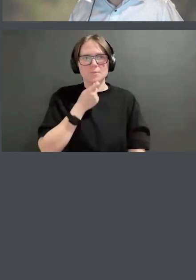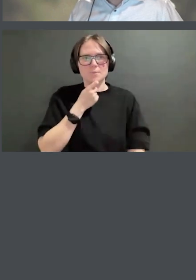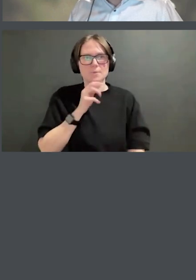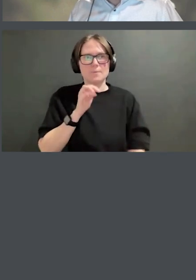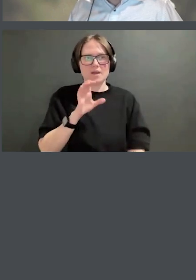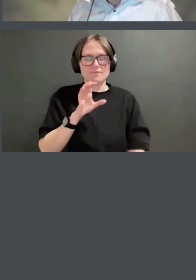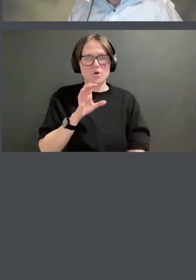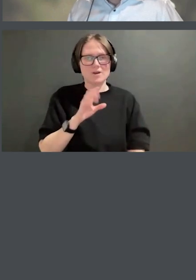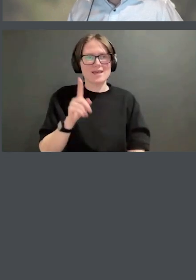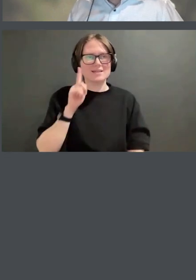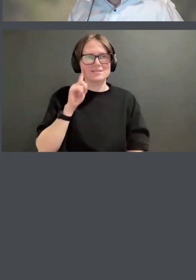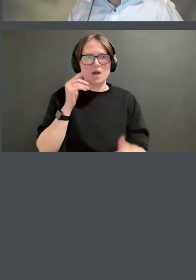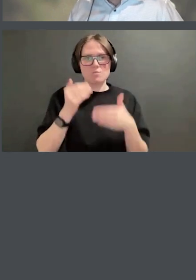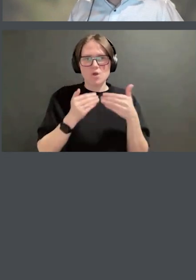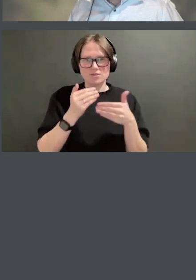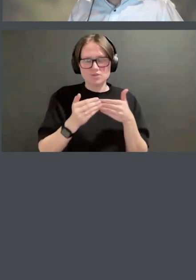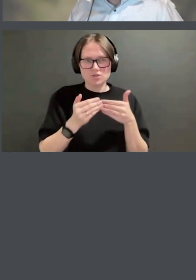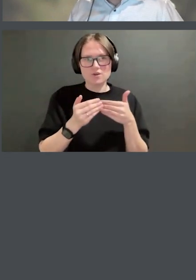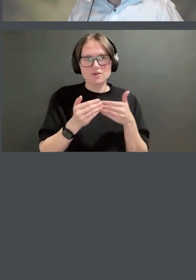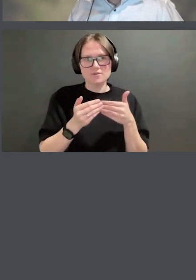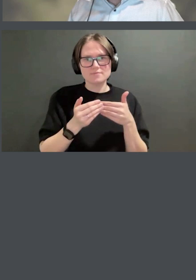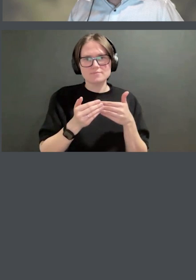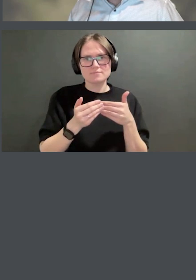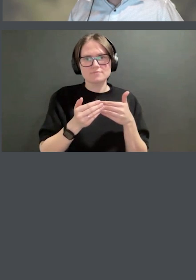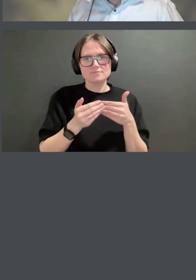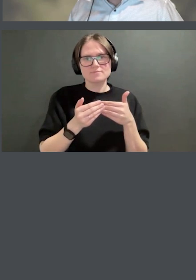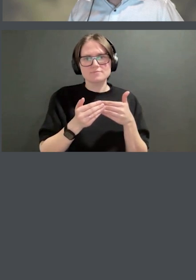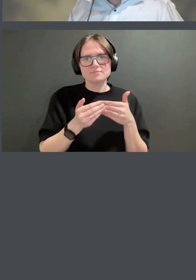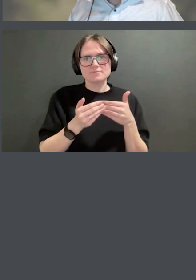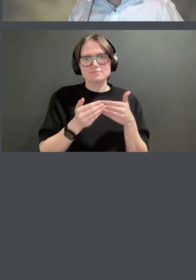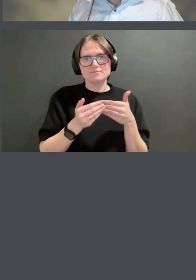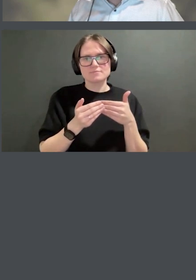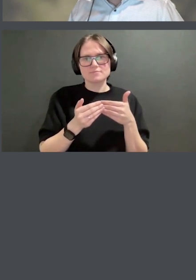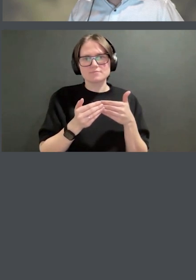sound processor, and then it has